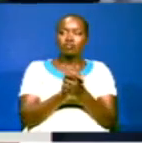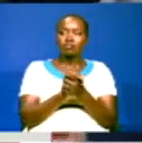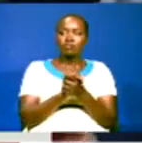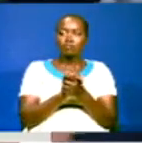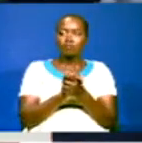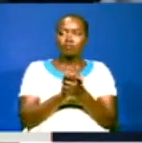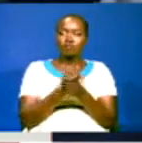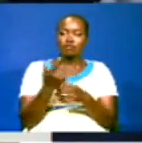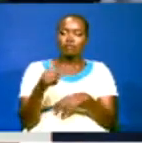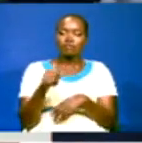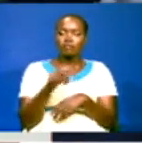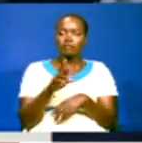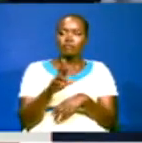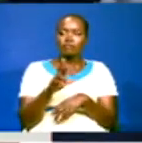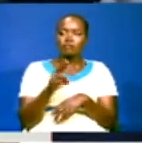at